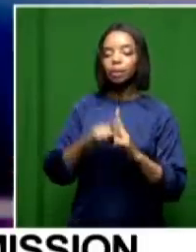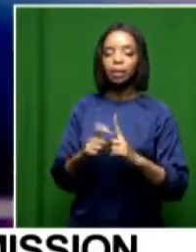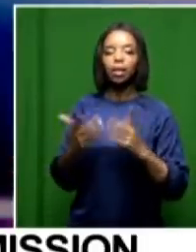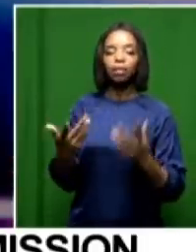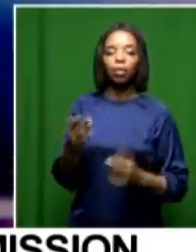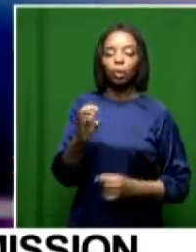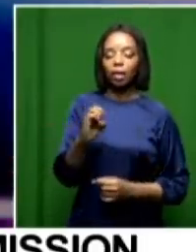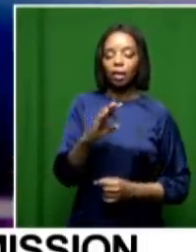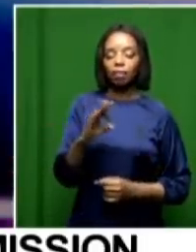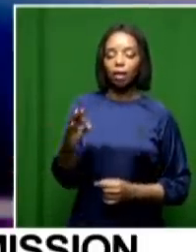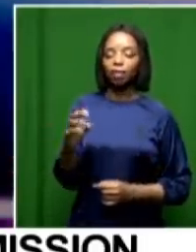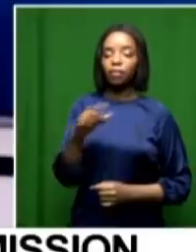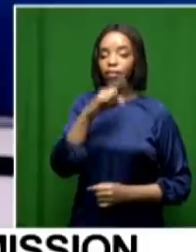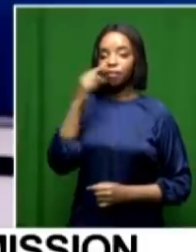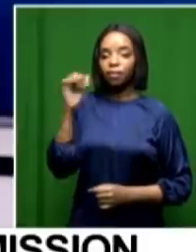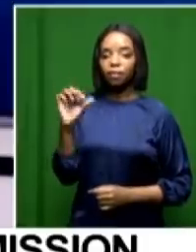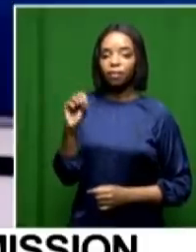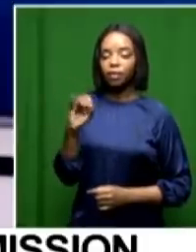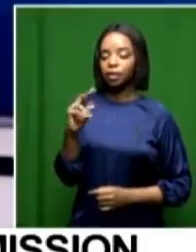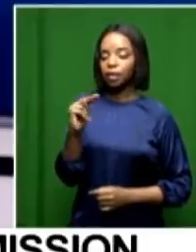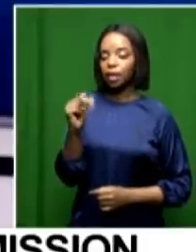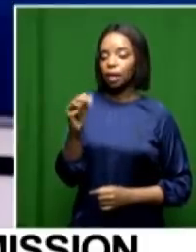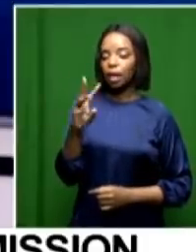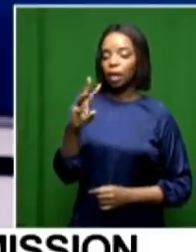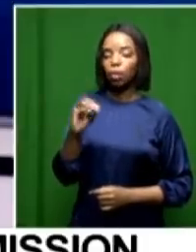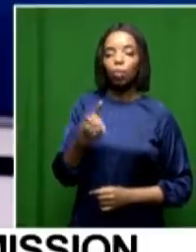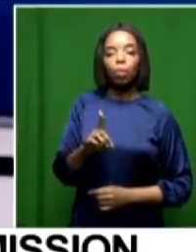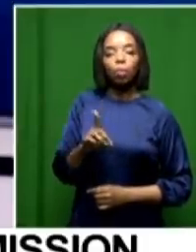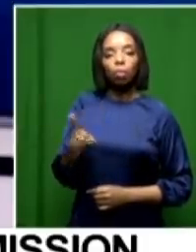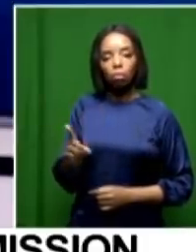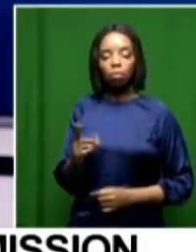to the Glencore findings and calling for